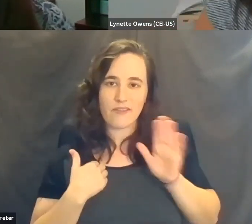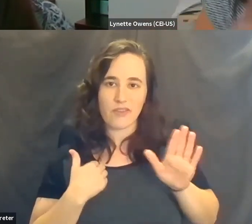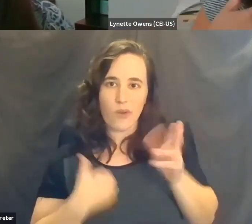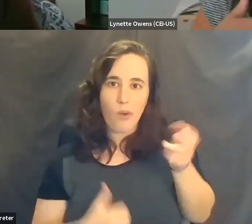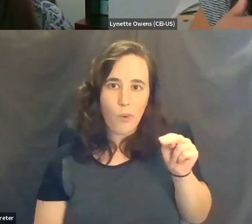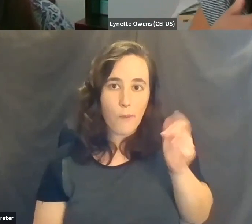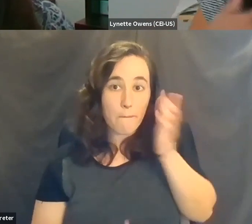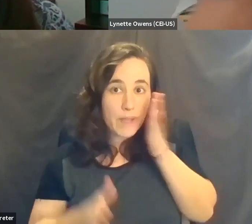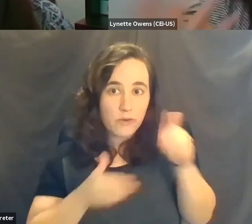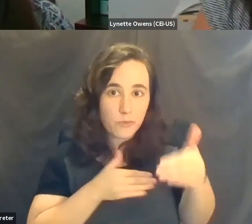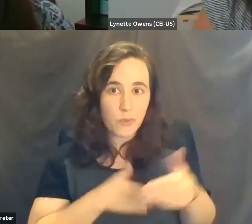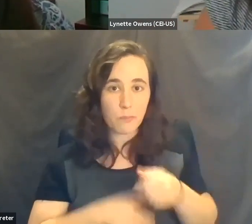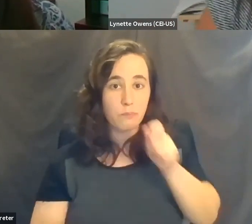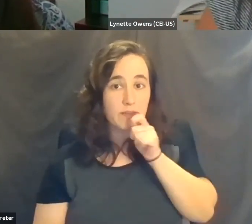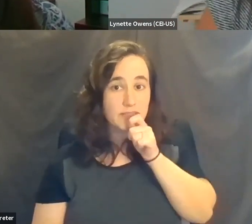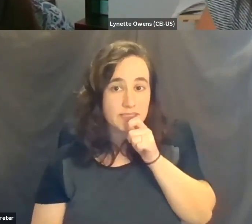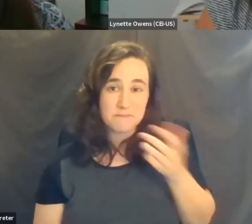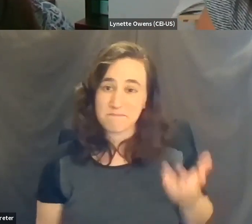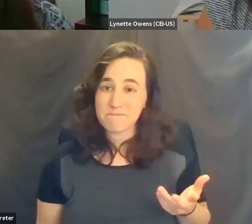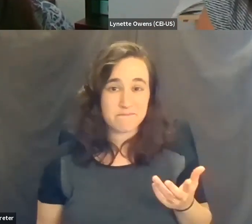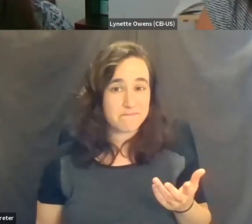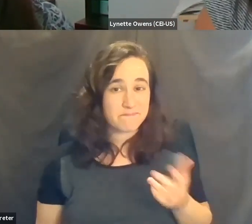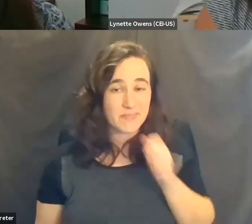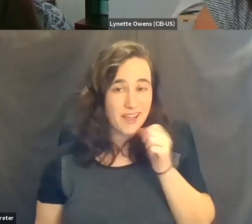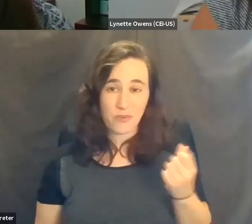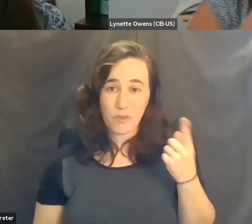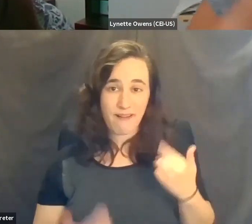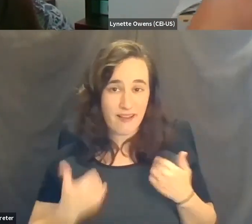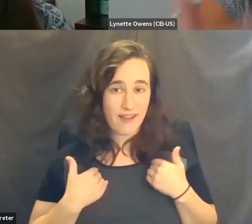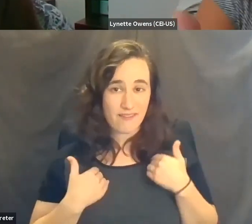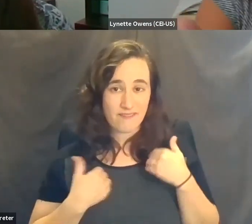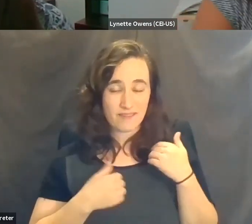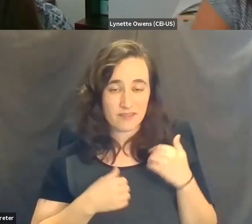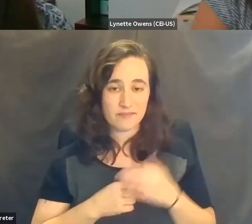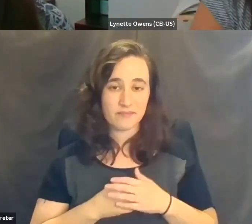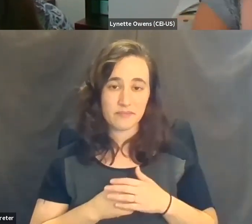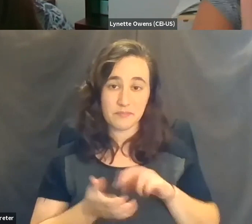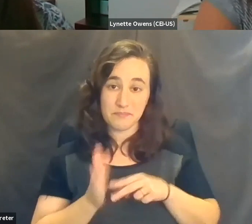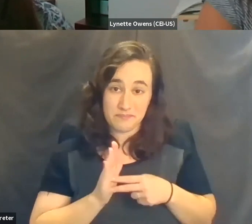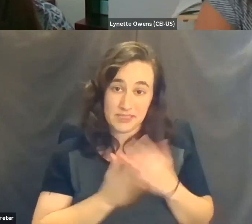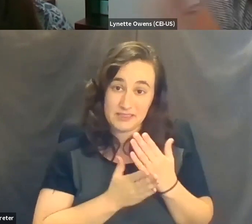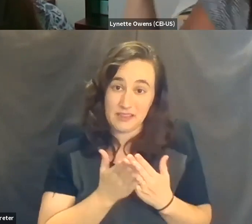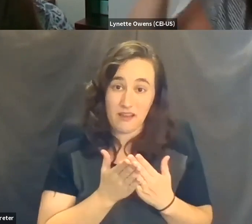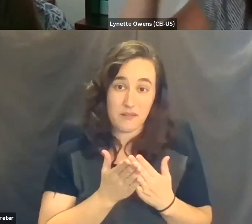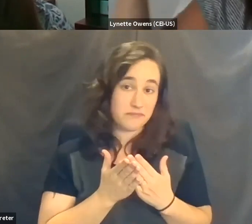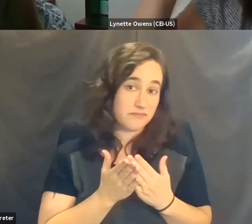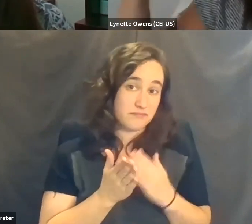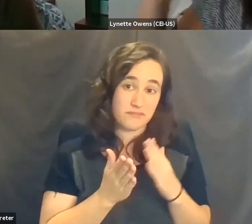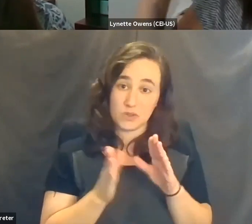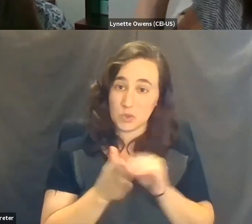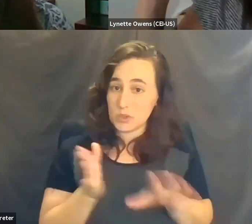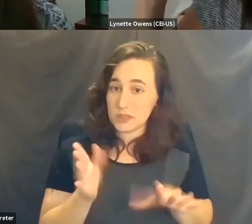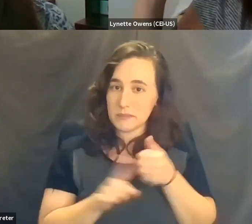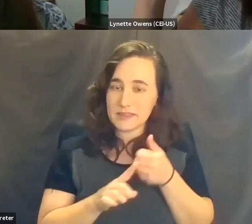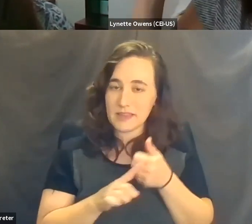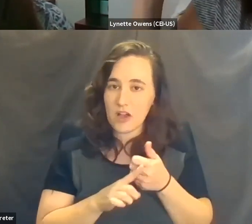so somehow some of those kids may be trying to show respect for the class by not having all the